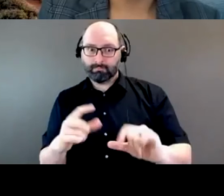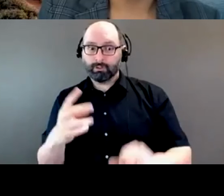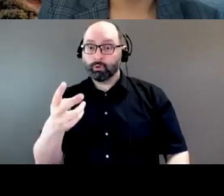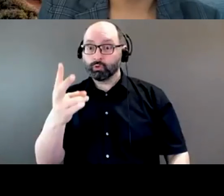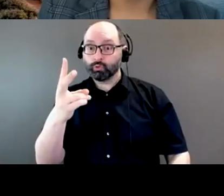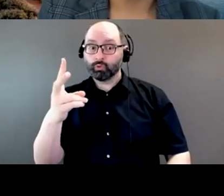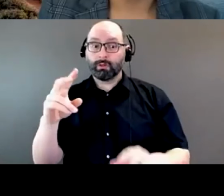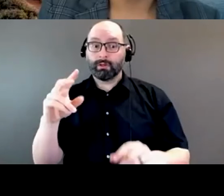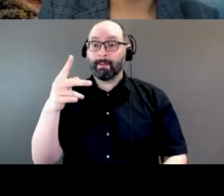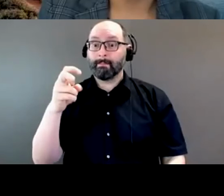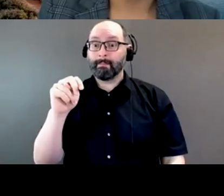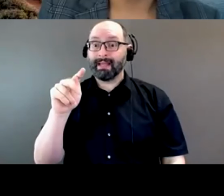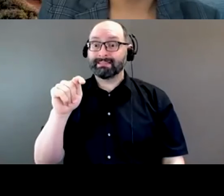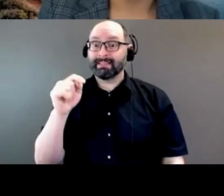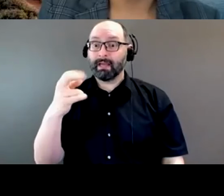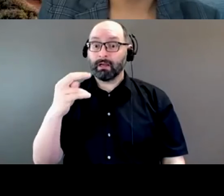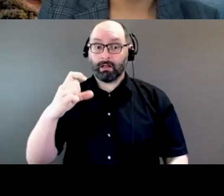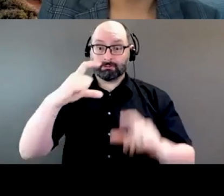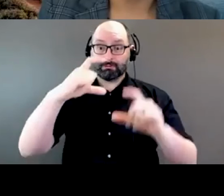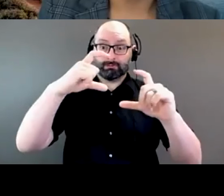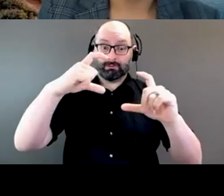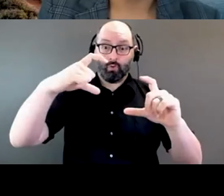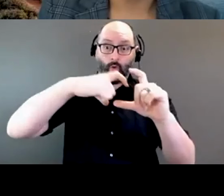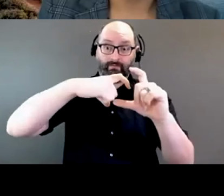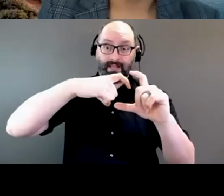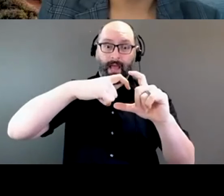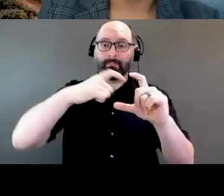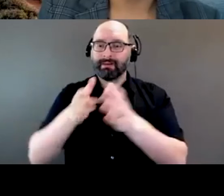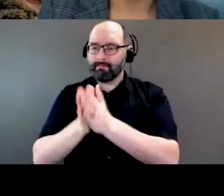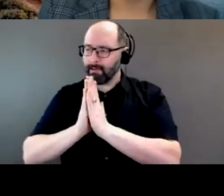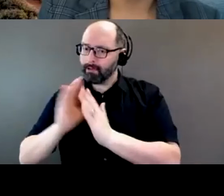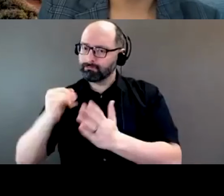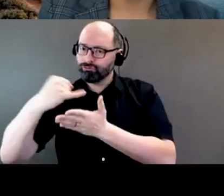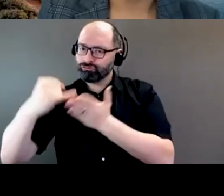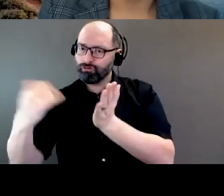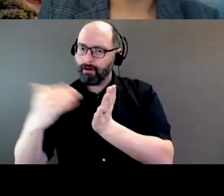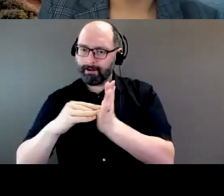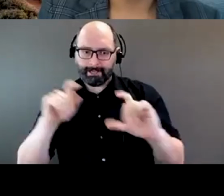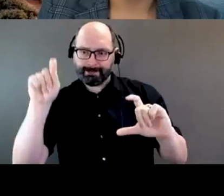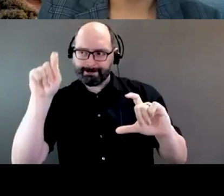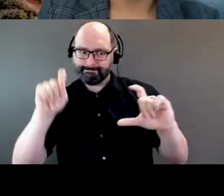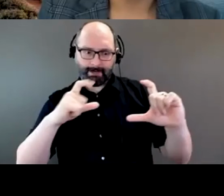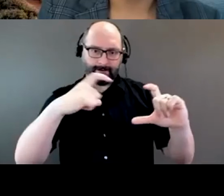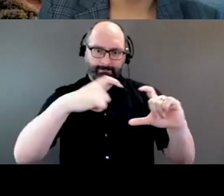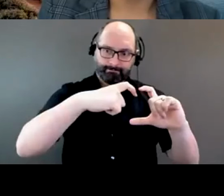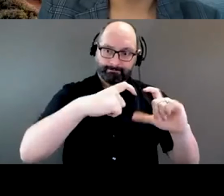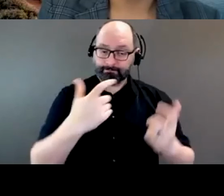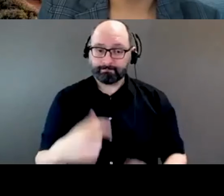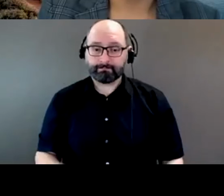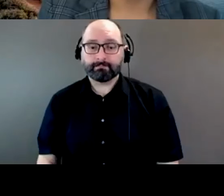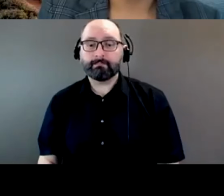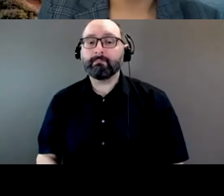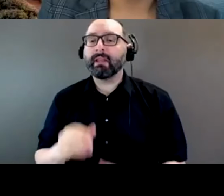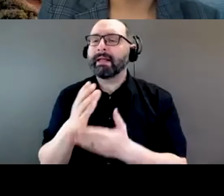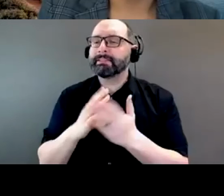overlapping pentagons, and we ask people to draw it again. And some aspects of attention, for example, asking